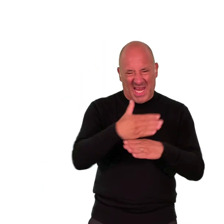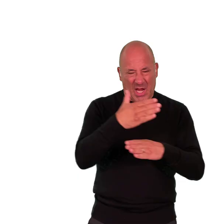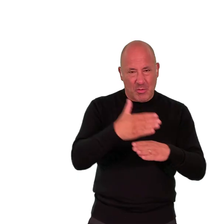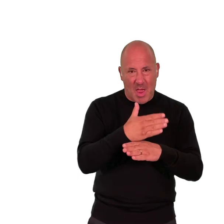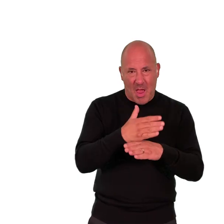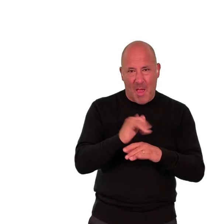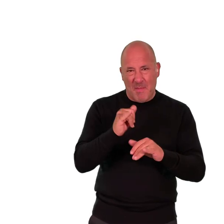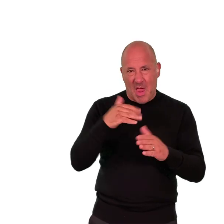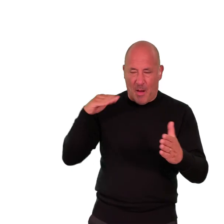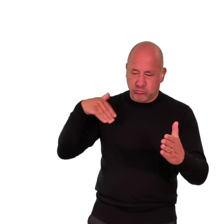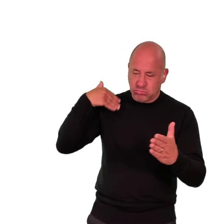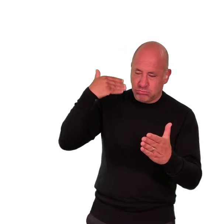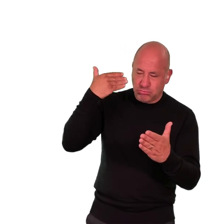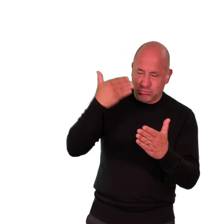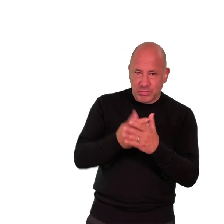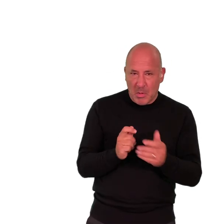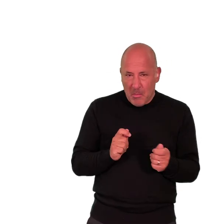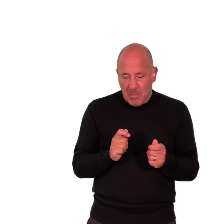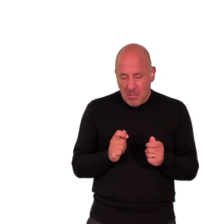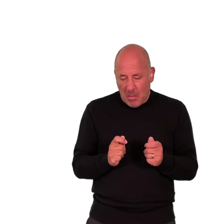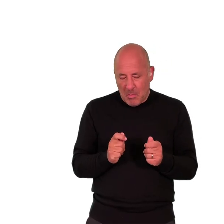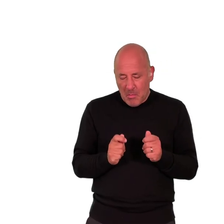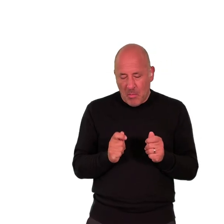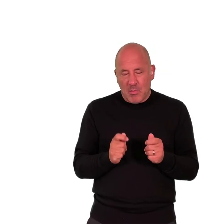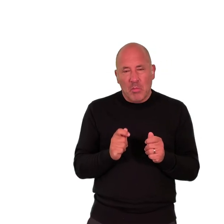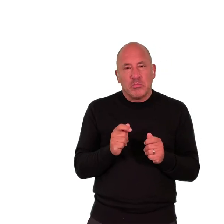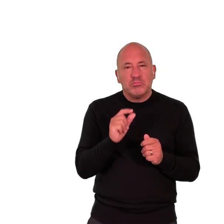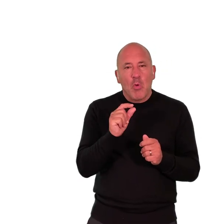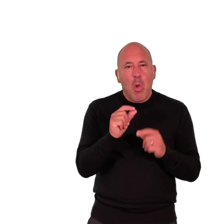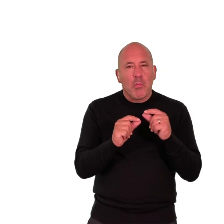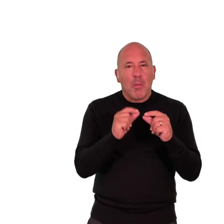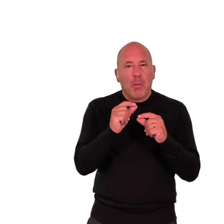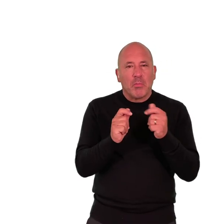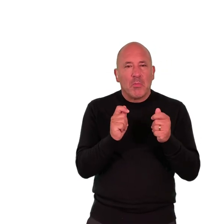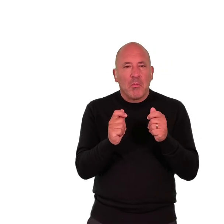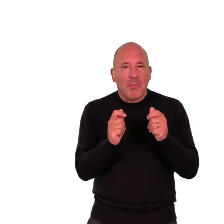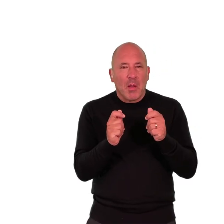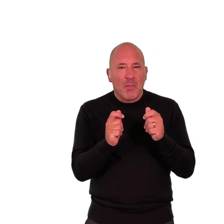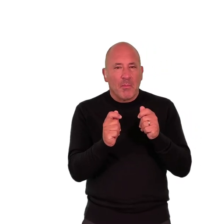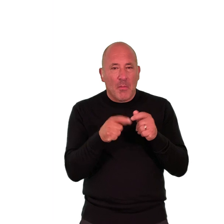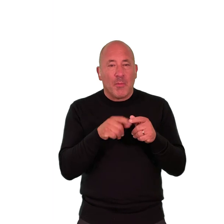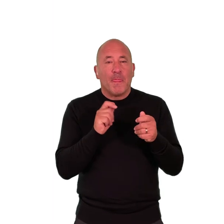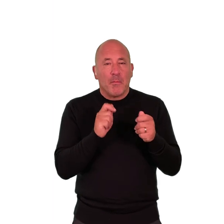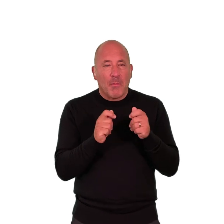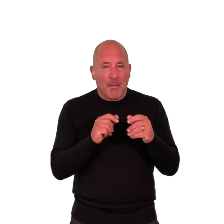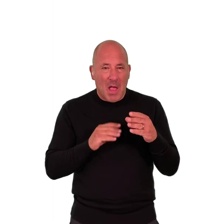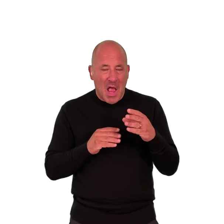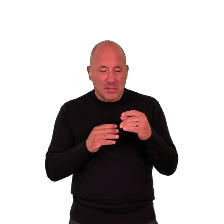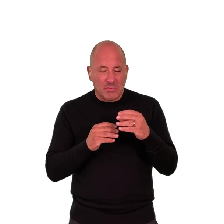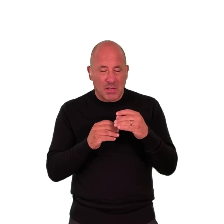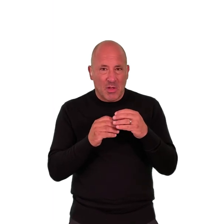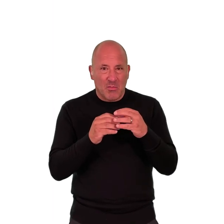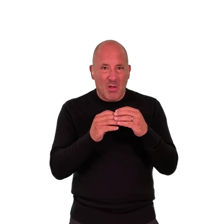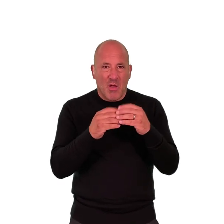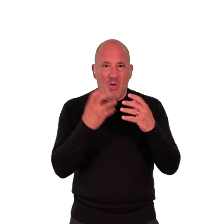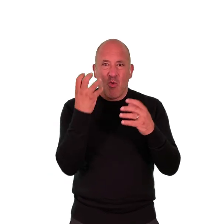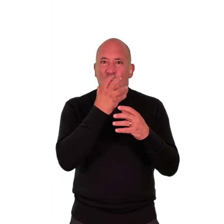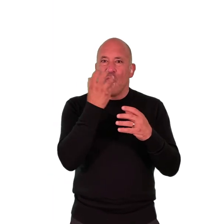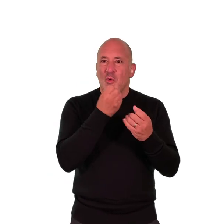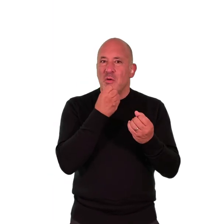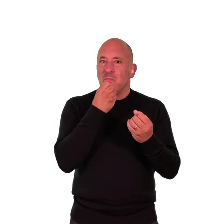Obviously, your career is going to develop with small changes over time, and often those small steps have immense value as they build